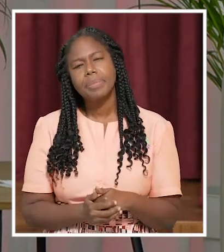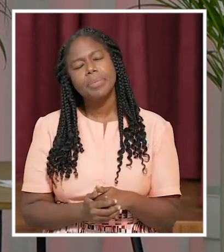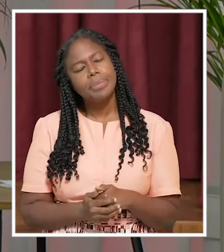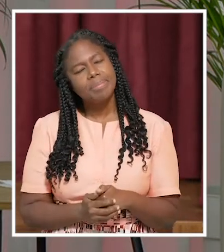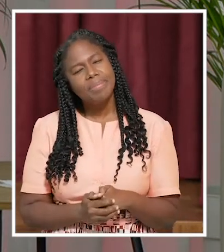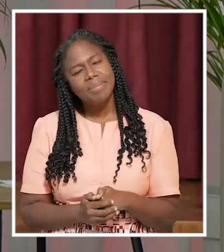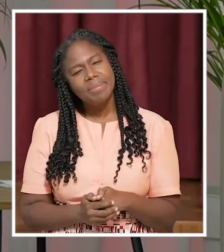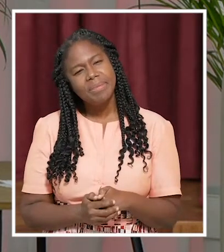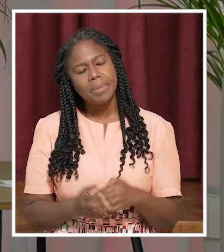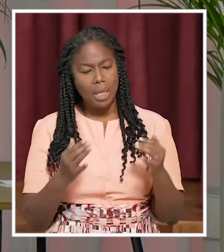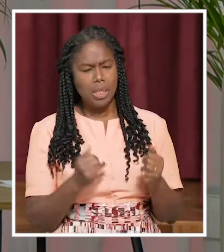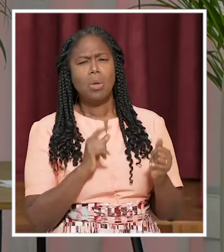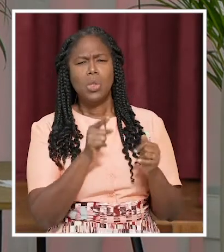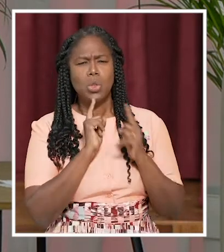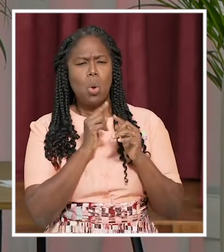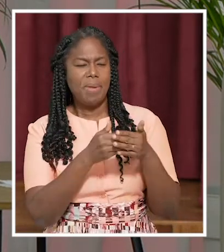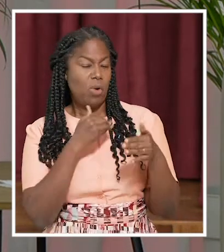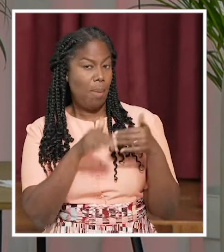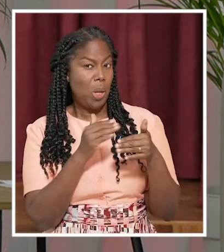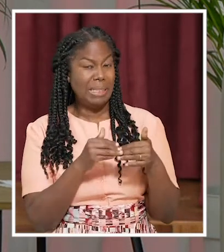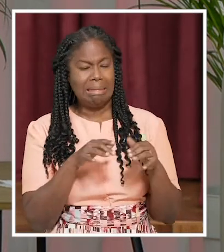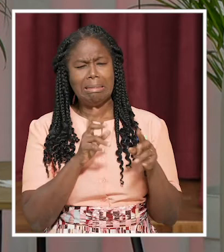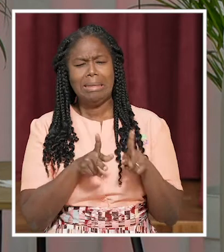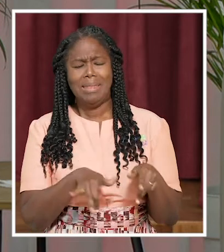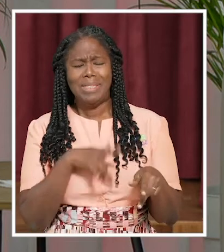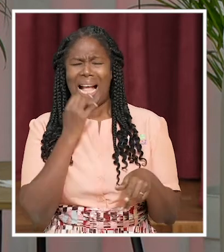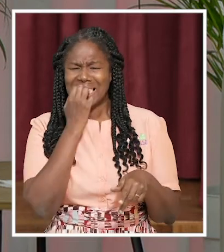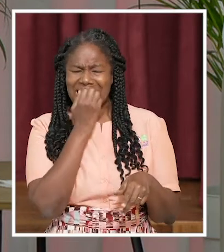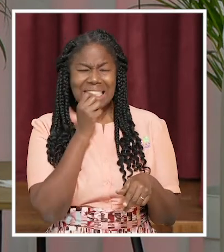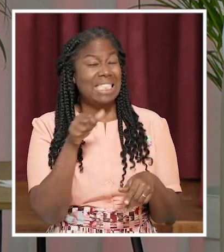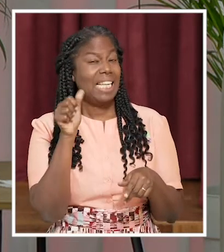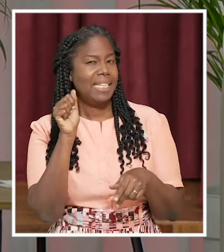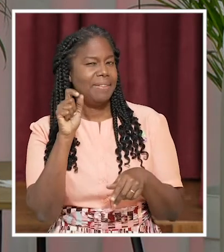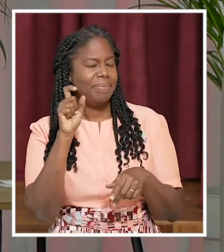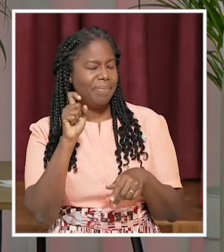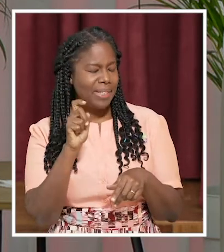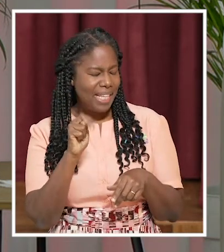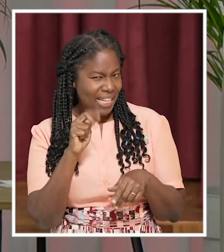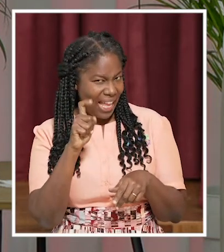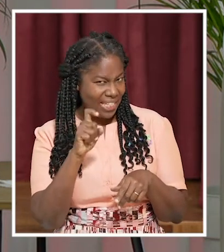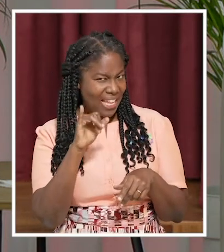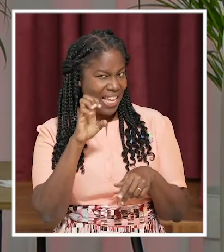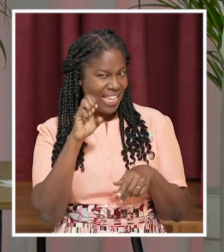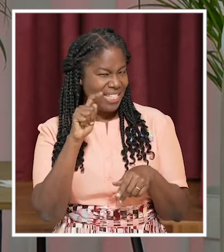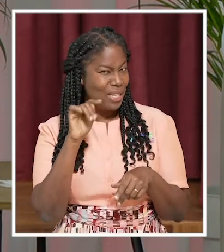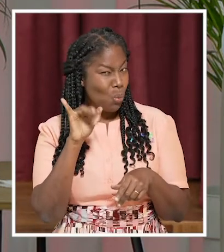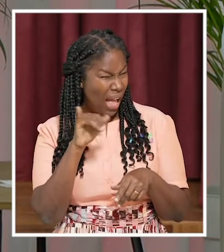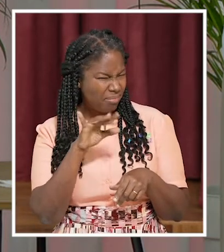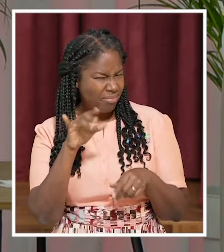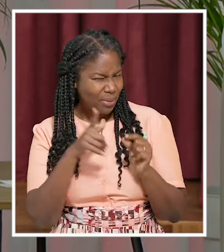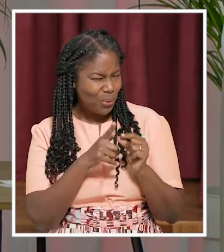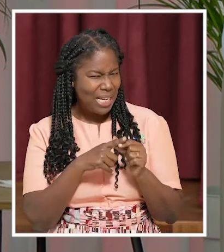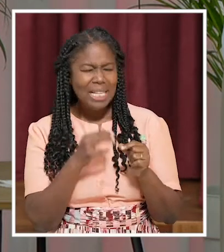term anxiety. And I've been hearing this more and more frequently now in terms of anxiety.